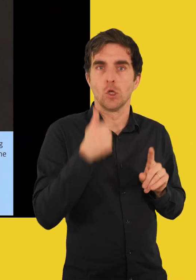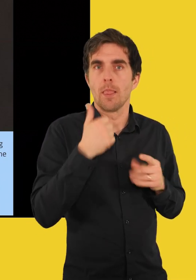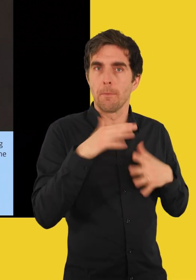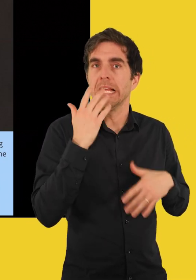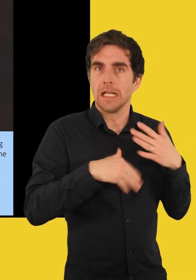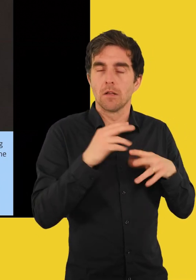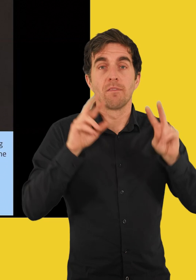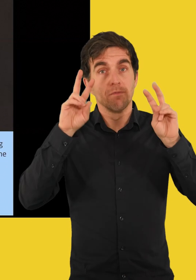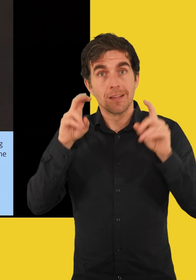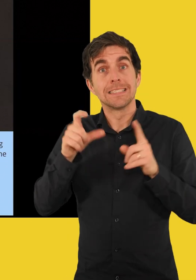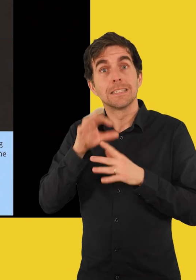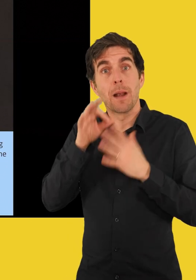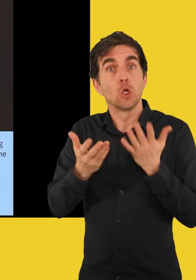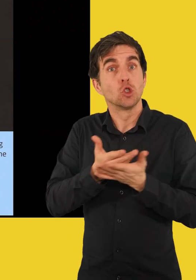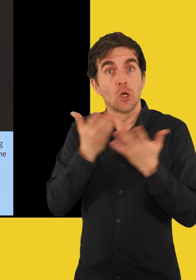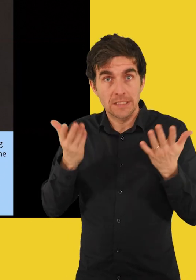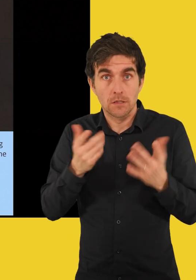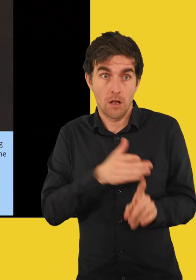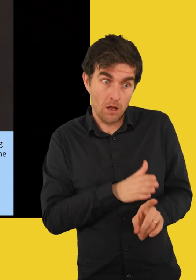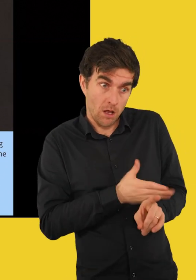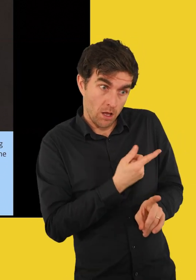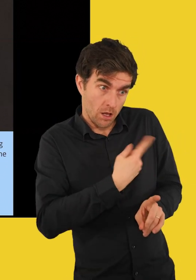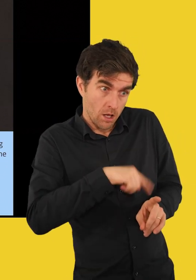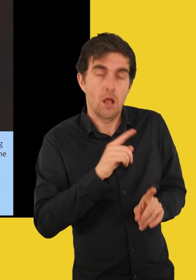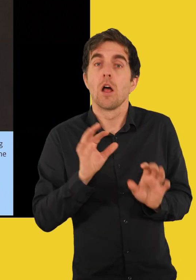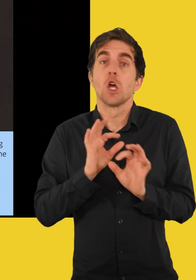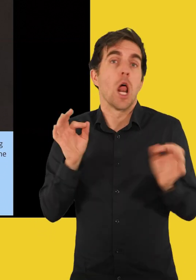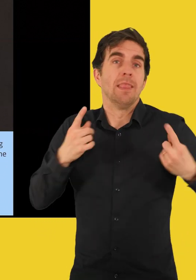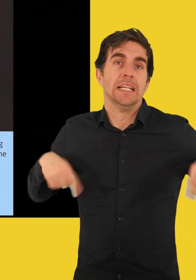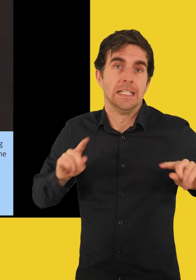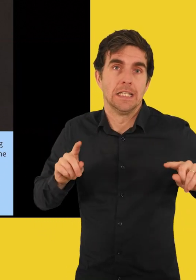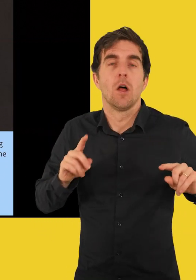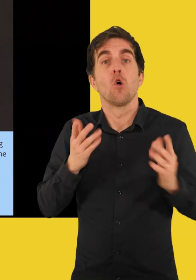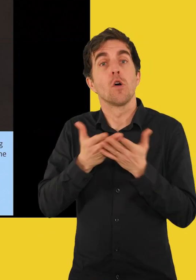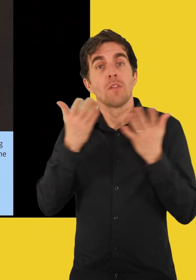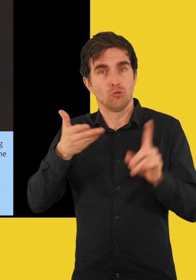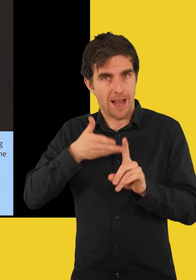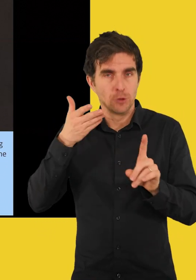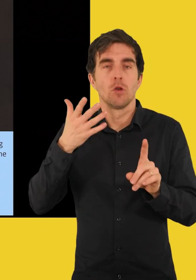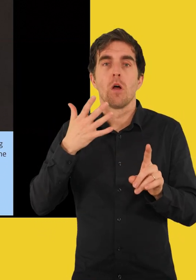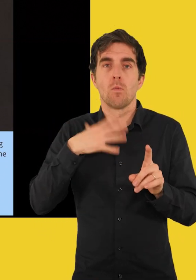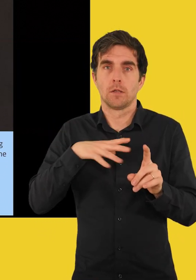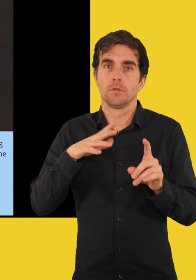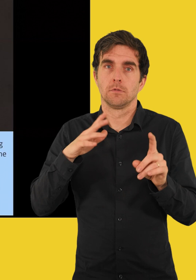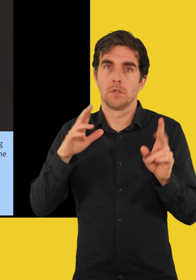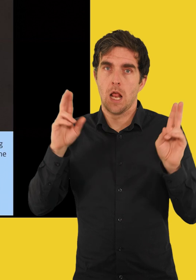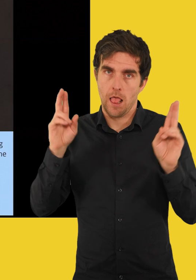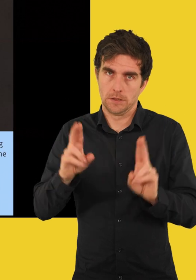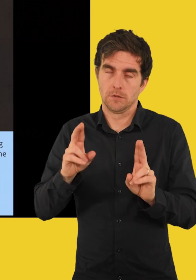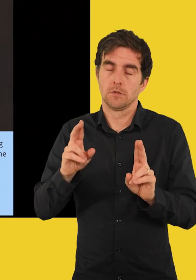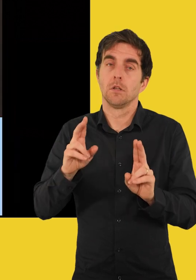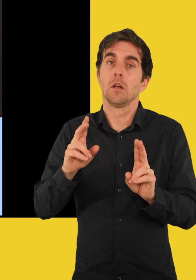justice saying, "Nothing about us without us." Universal recognition goes further to highlight that it is less than a mess without